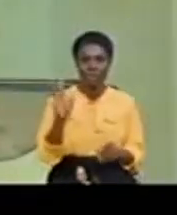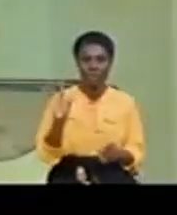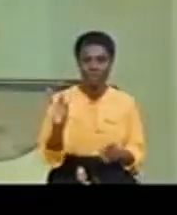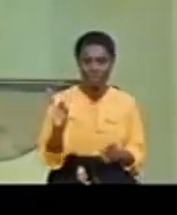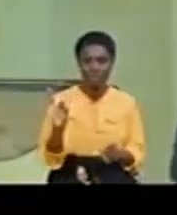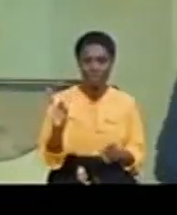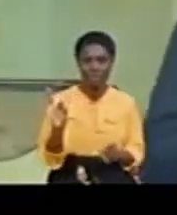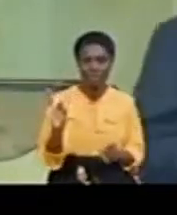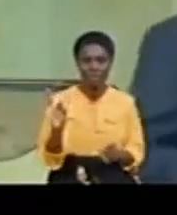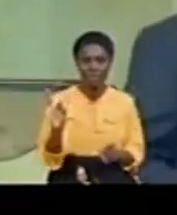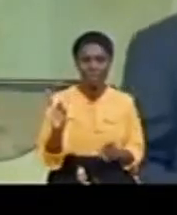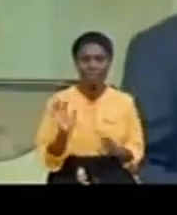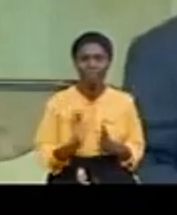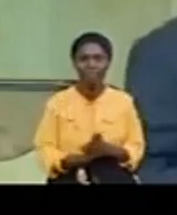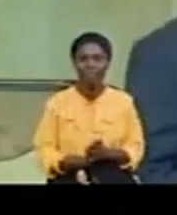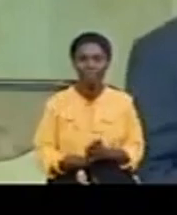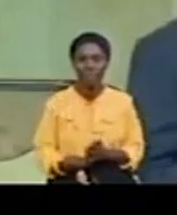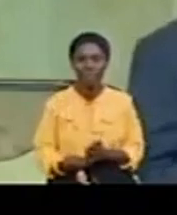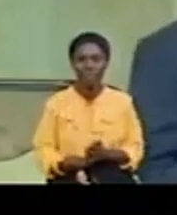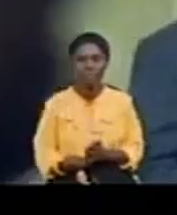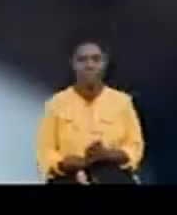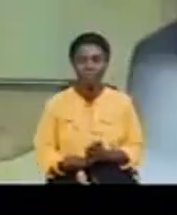29. Gospel hymns and songs,